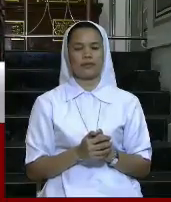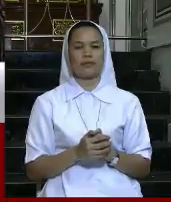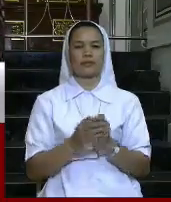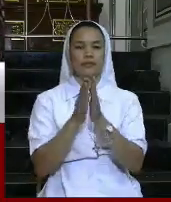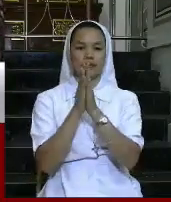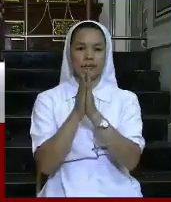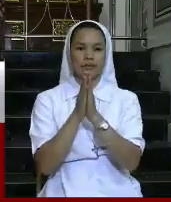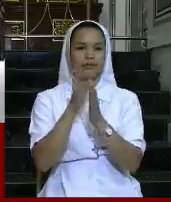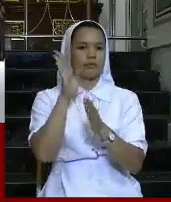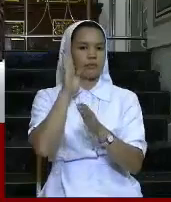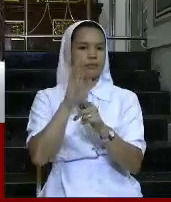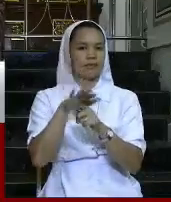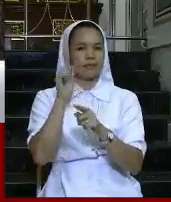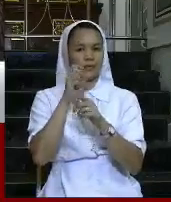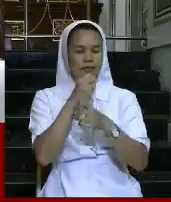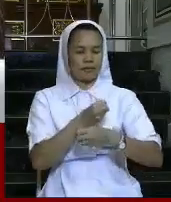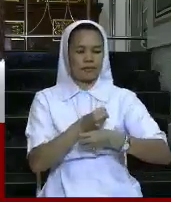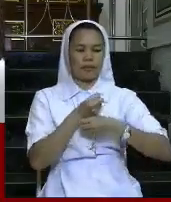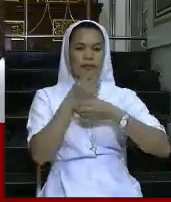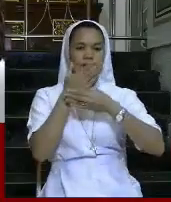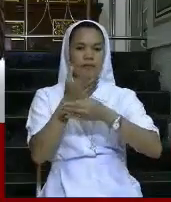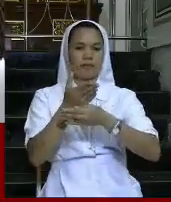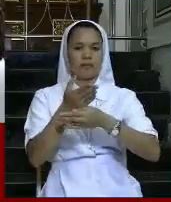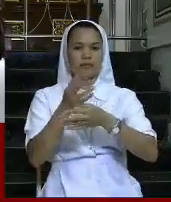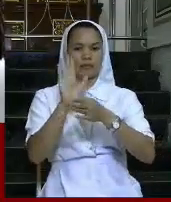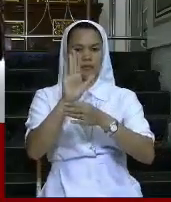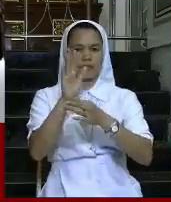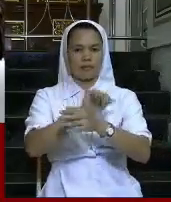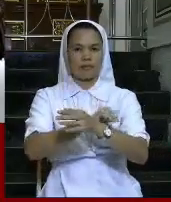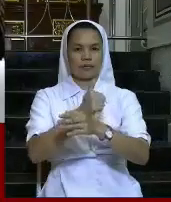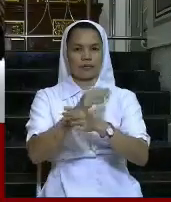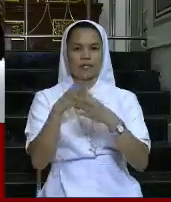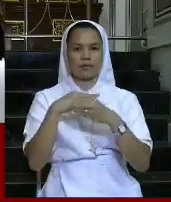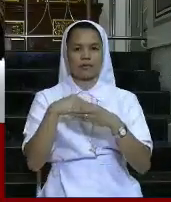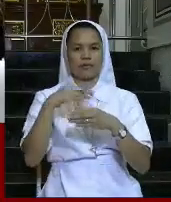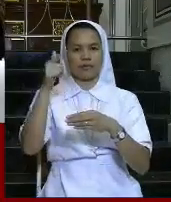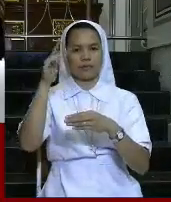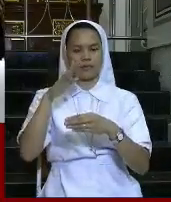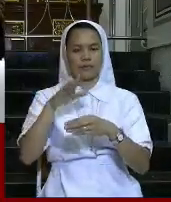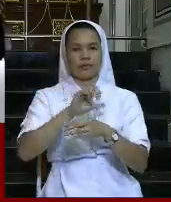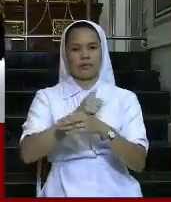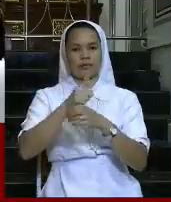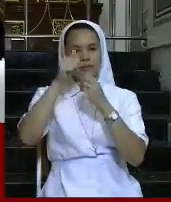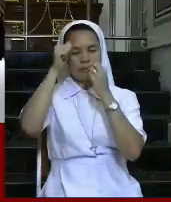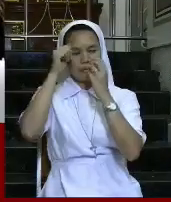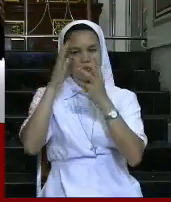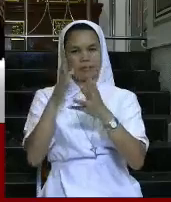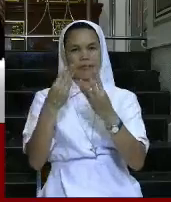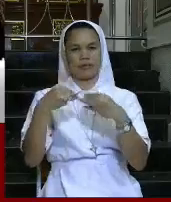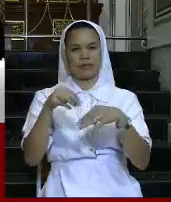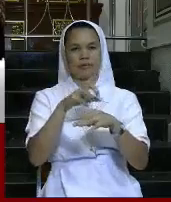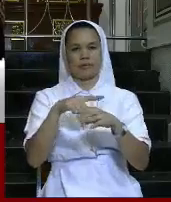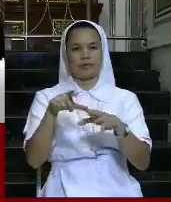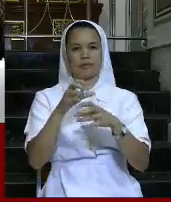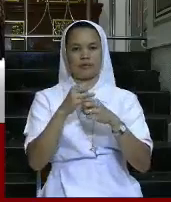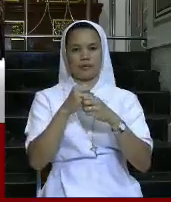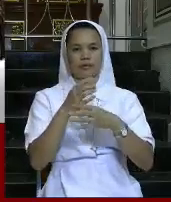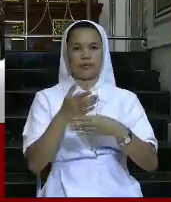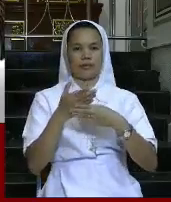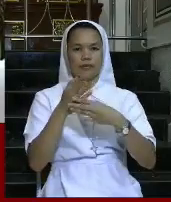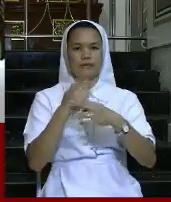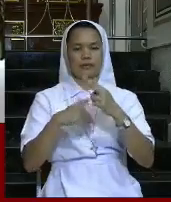Pray, brethren, that my sacrifice and yours may be acceptable to God, the Almighty Father. May the Lord accept